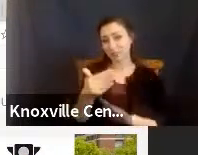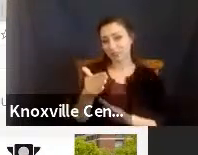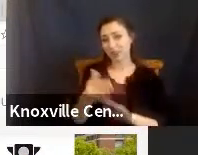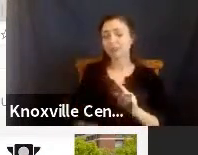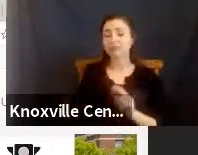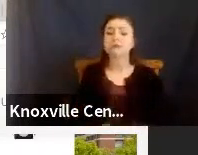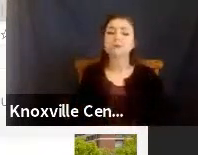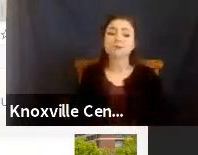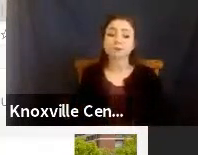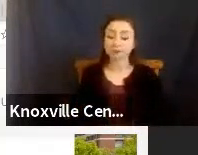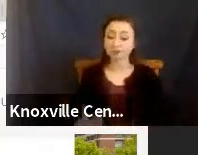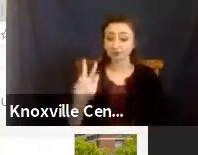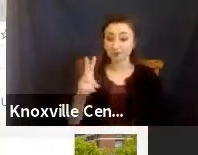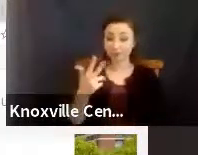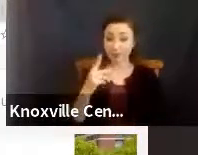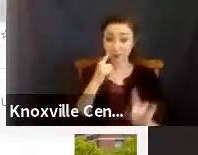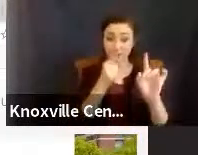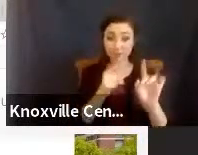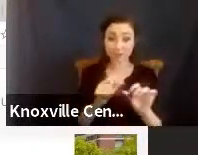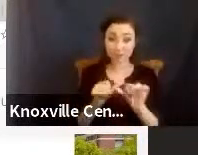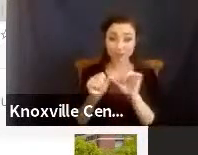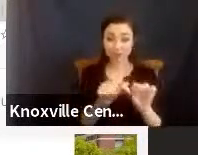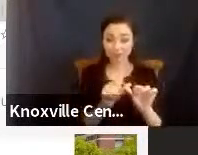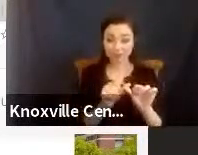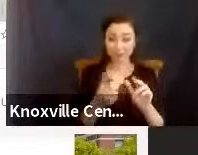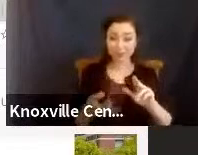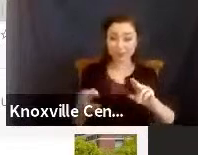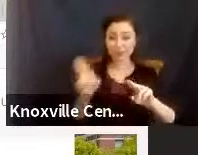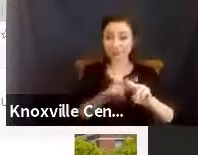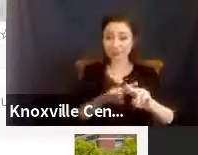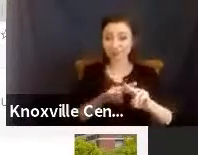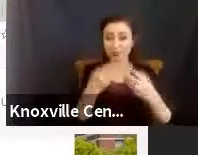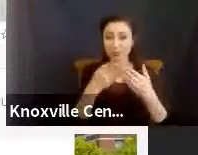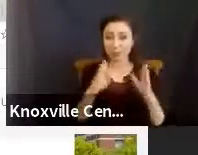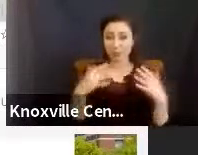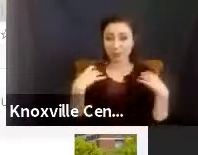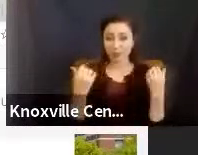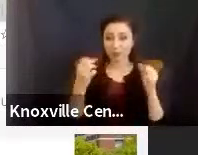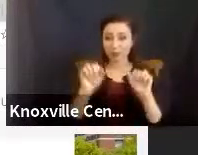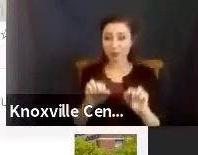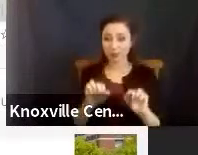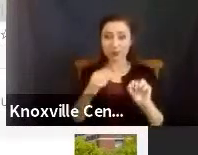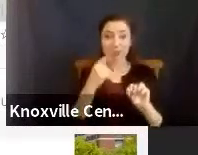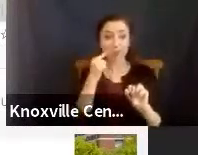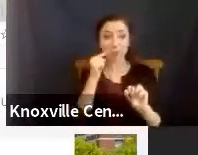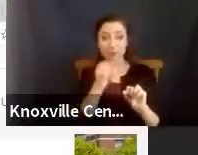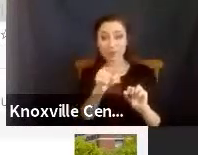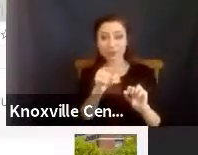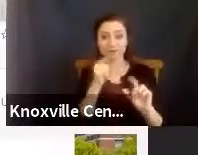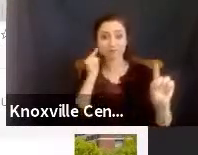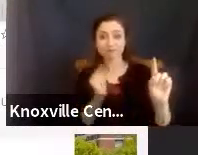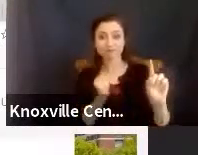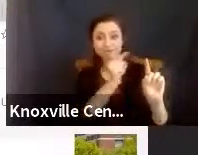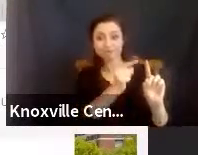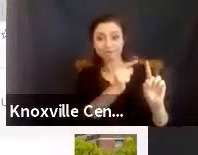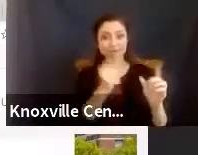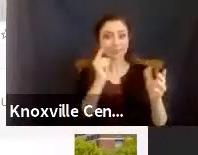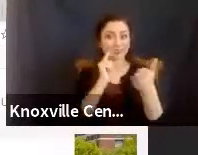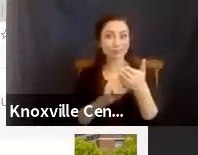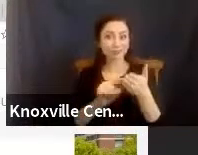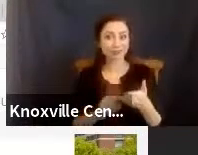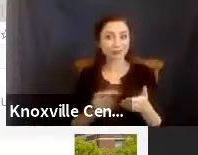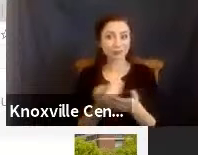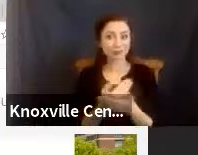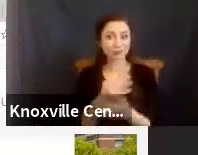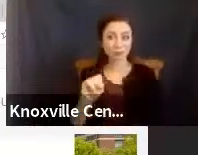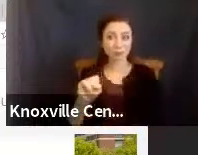On our third benchmark, sustained or increased public health capability. For this benchmark, we aim to initiate investigations for new